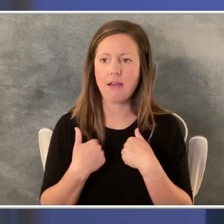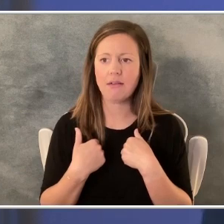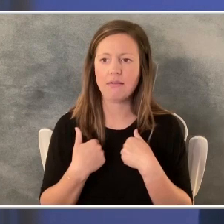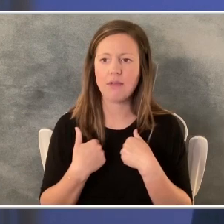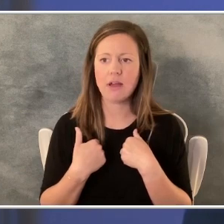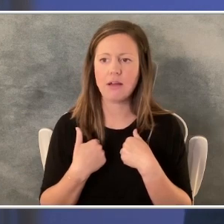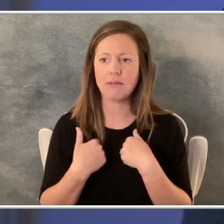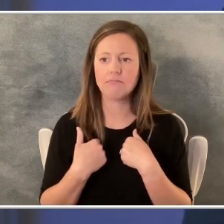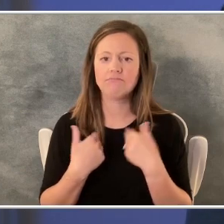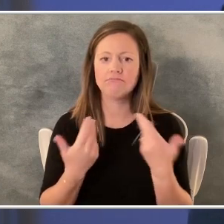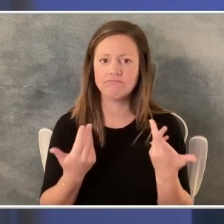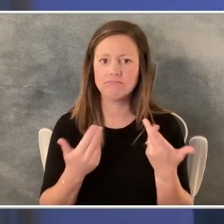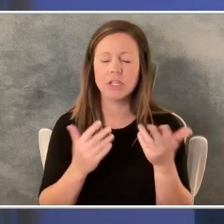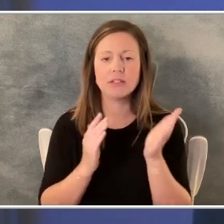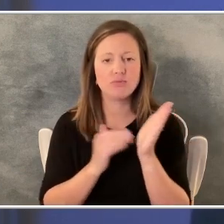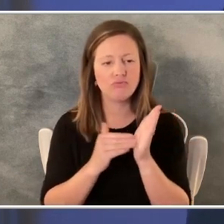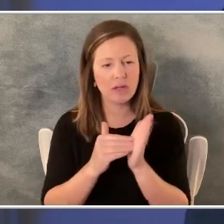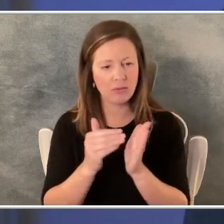regularly scheduled